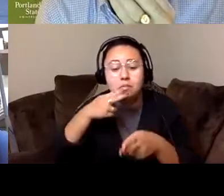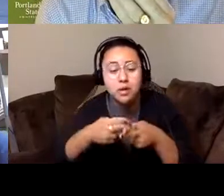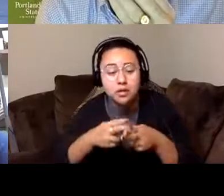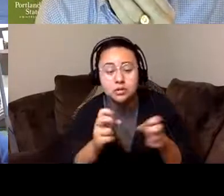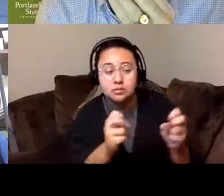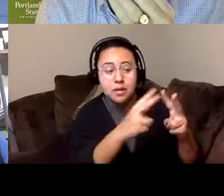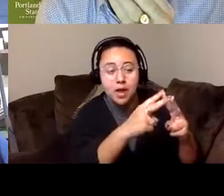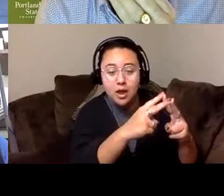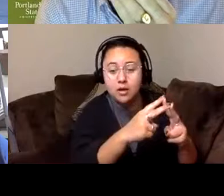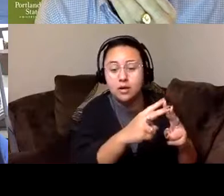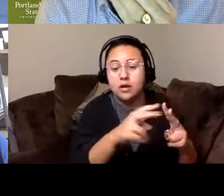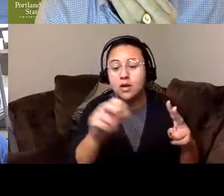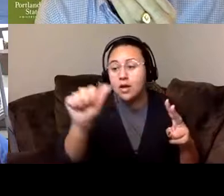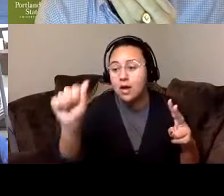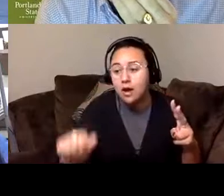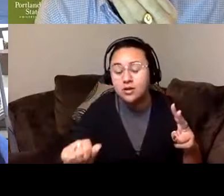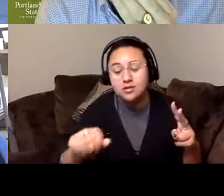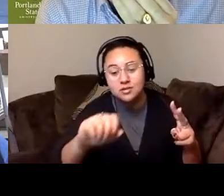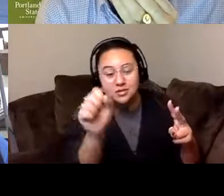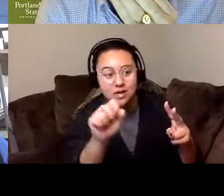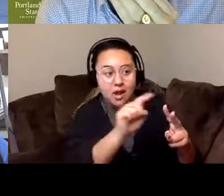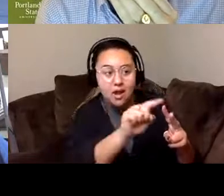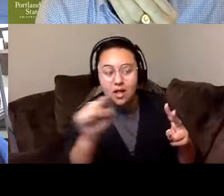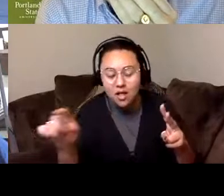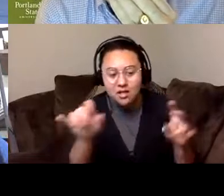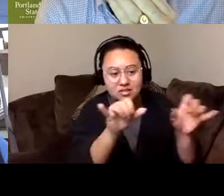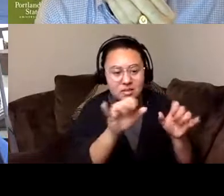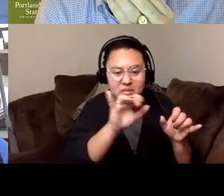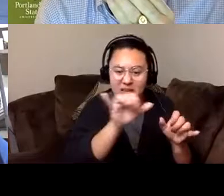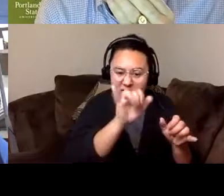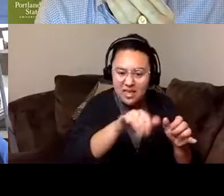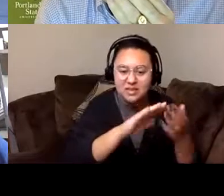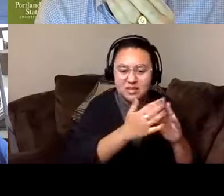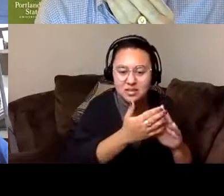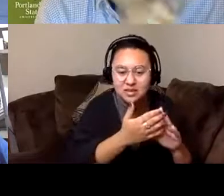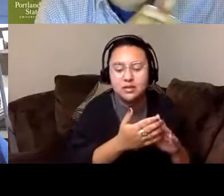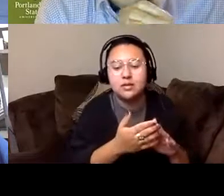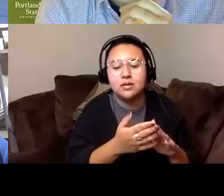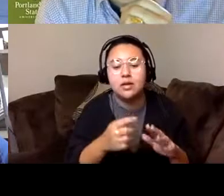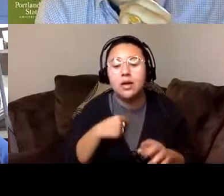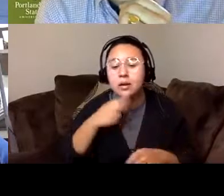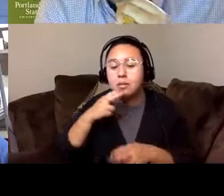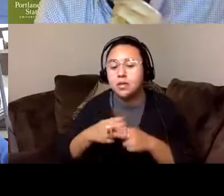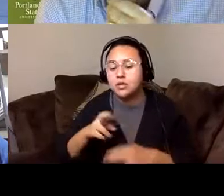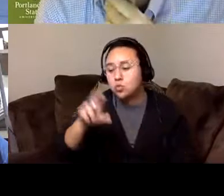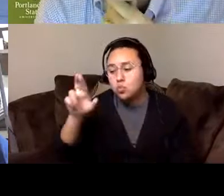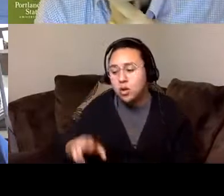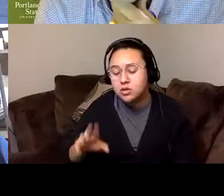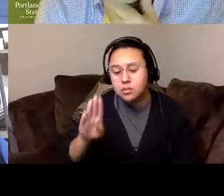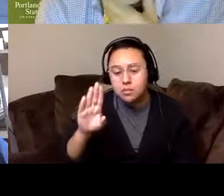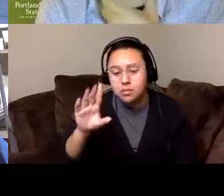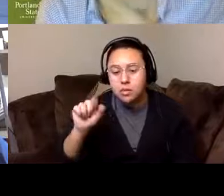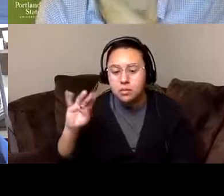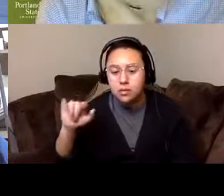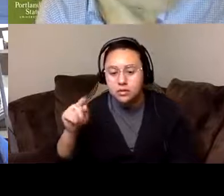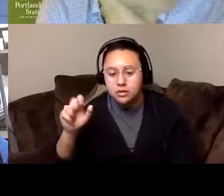Parises and the Austins or Seattles of the world, is also mentioning the Rochesters and Bloomingtons and Charlestons of